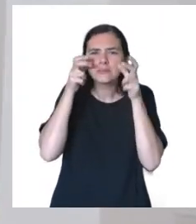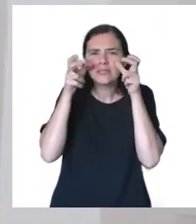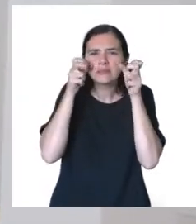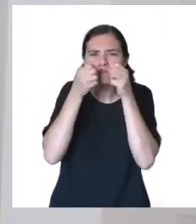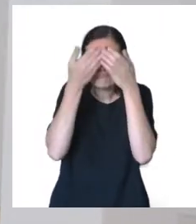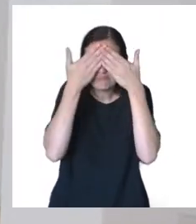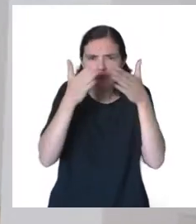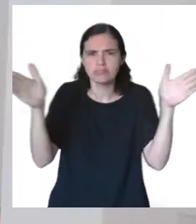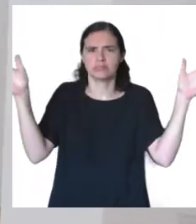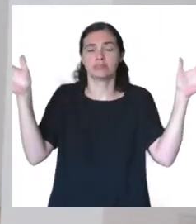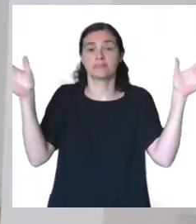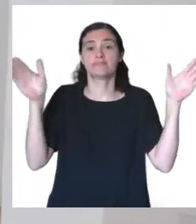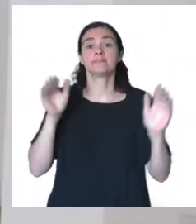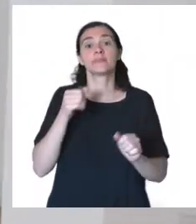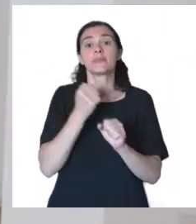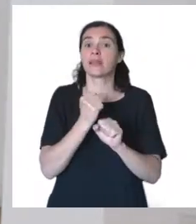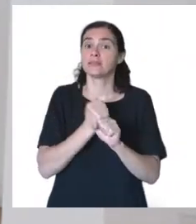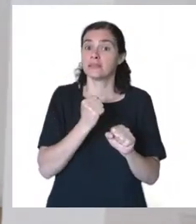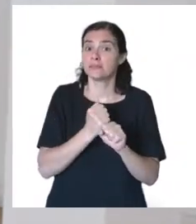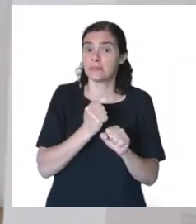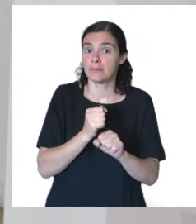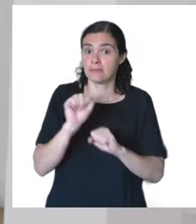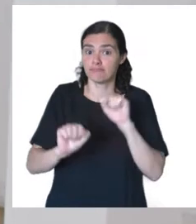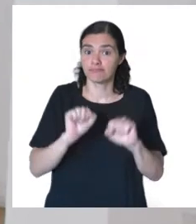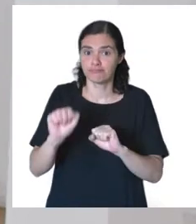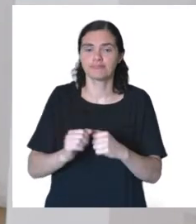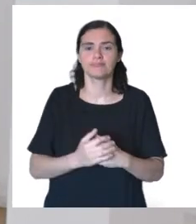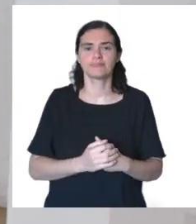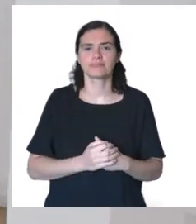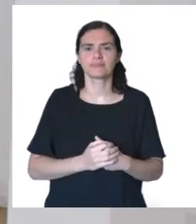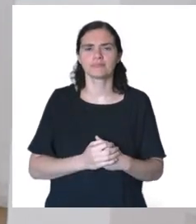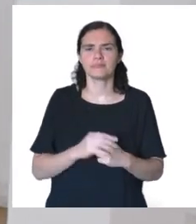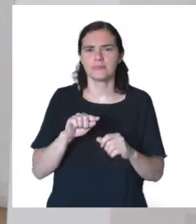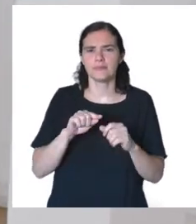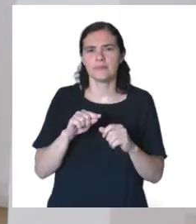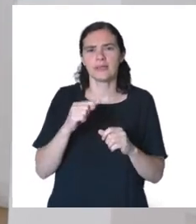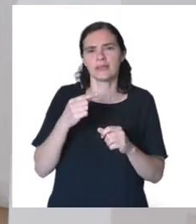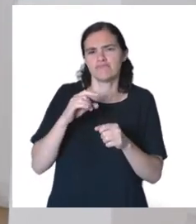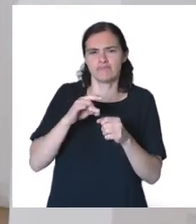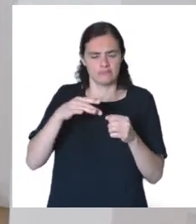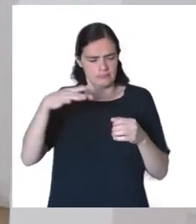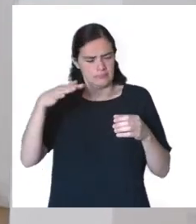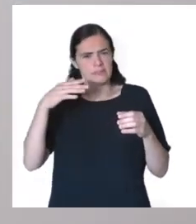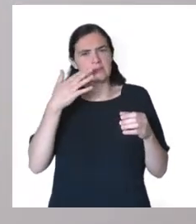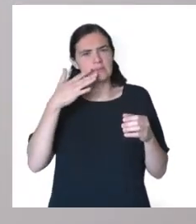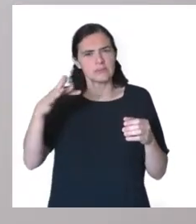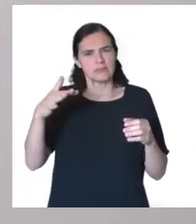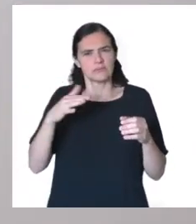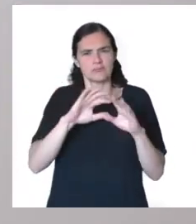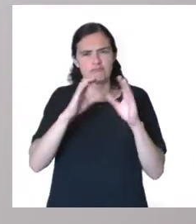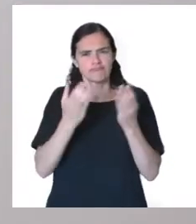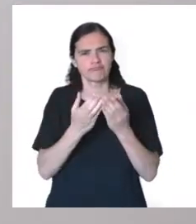of perception. So this work, which is this crystal